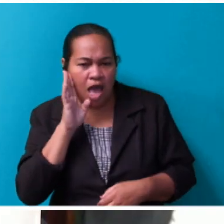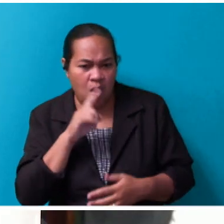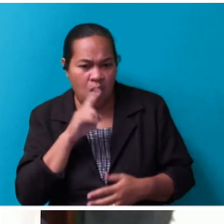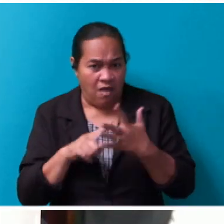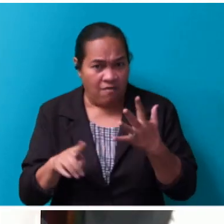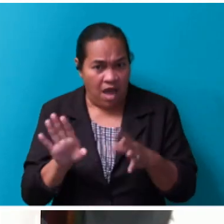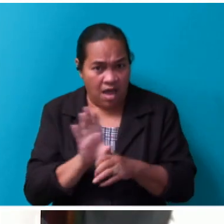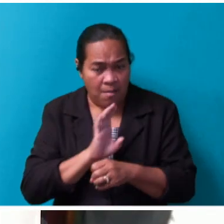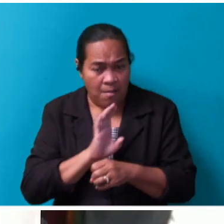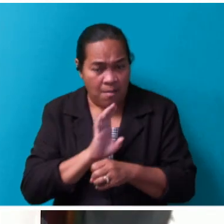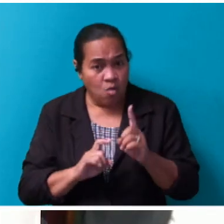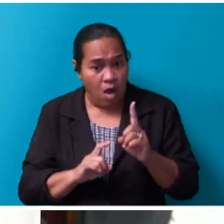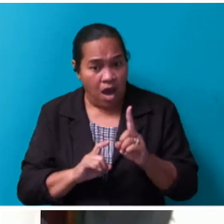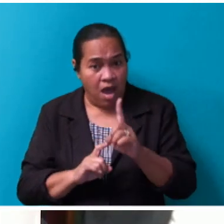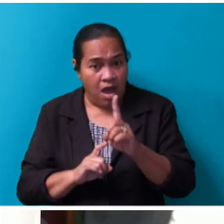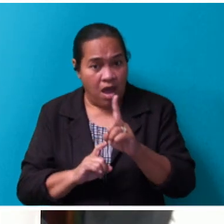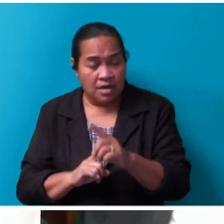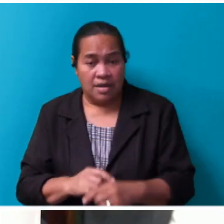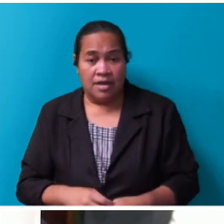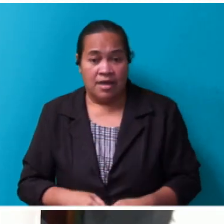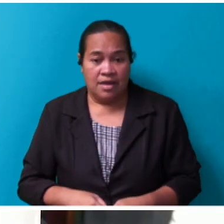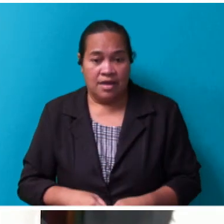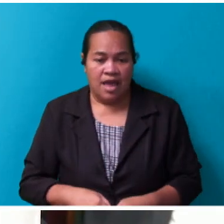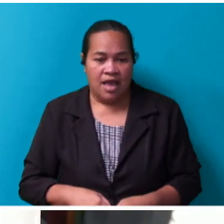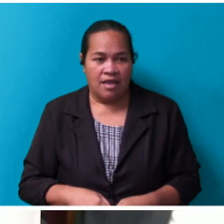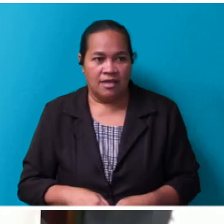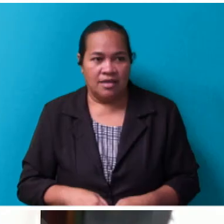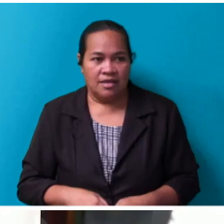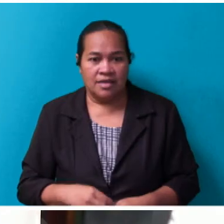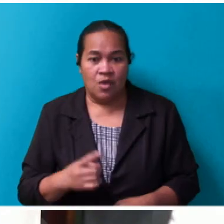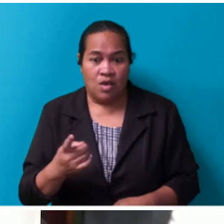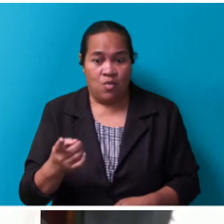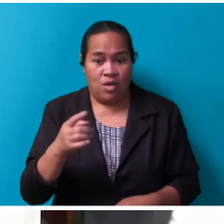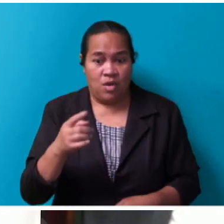5 companies that is now on the ground here came out of